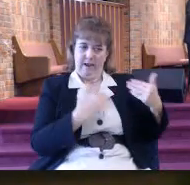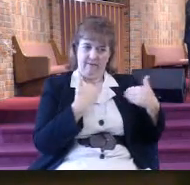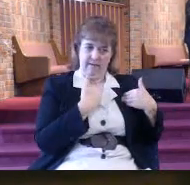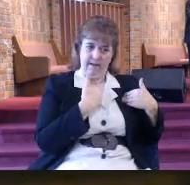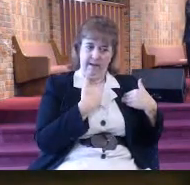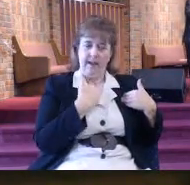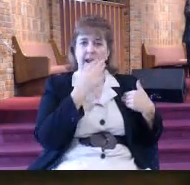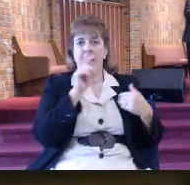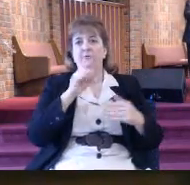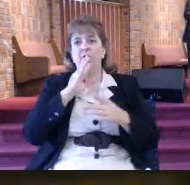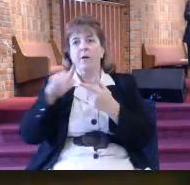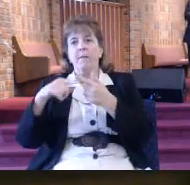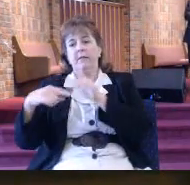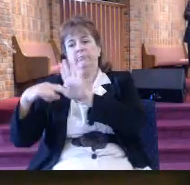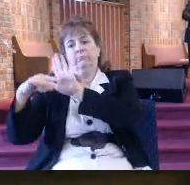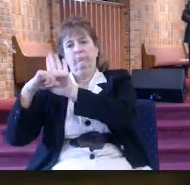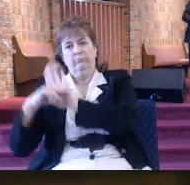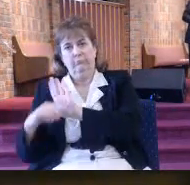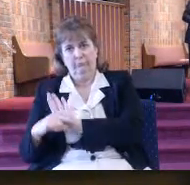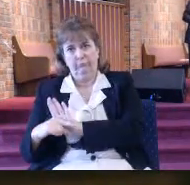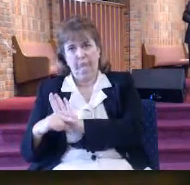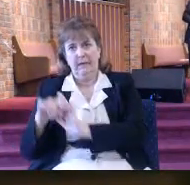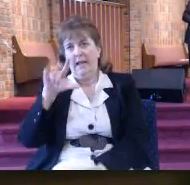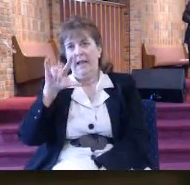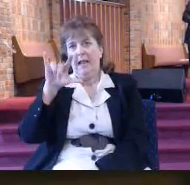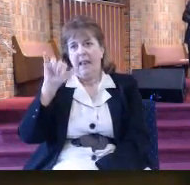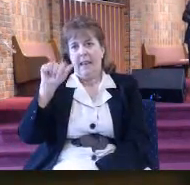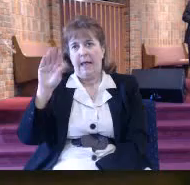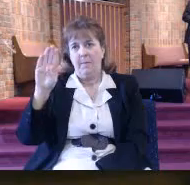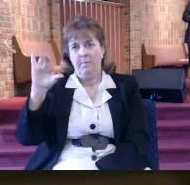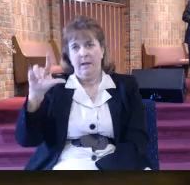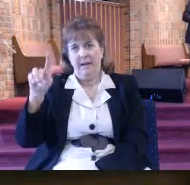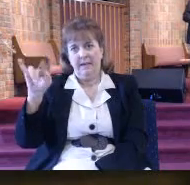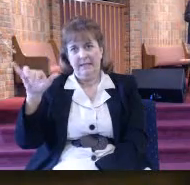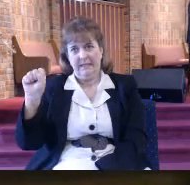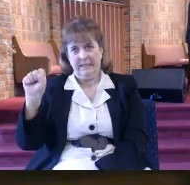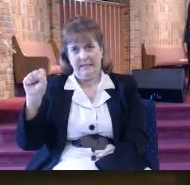talk about those things that are not, your pluses and your minus.